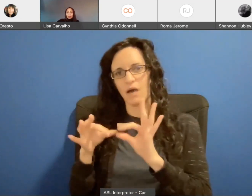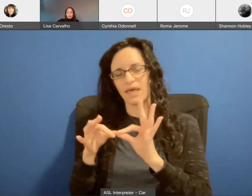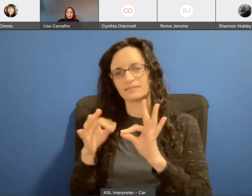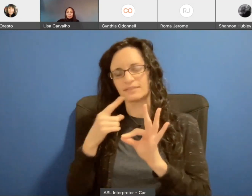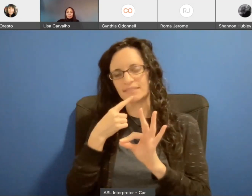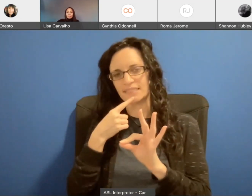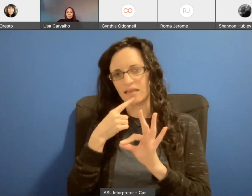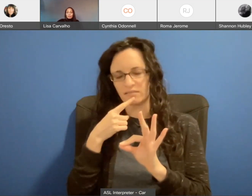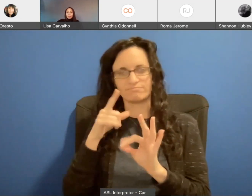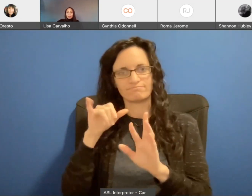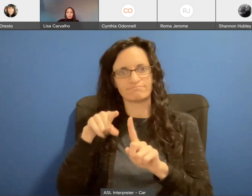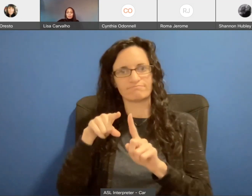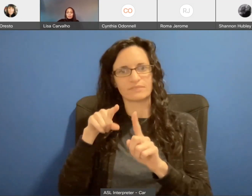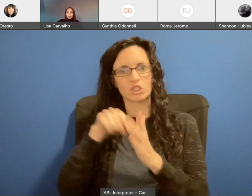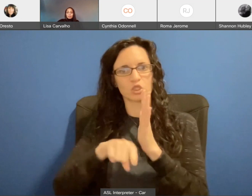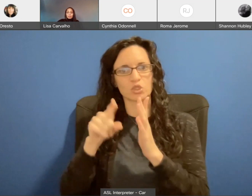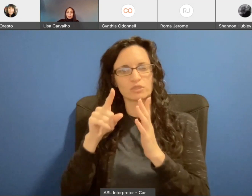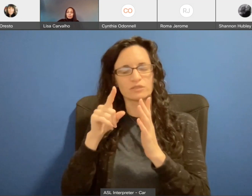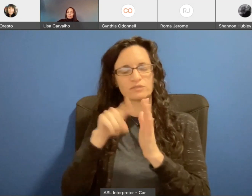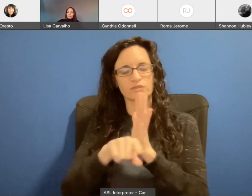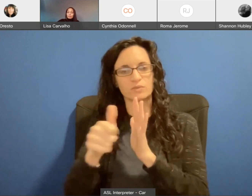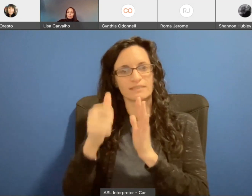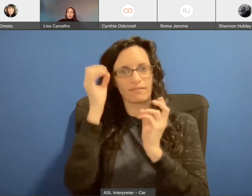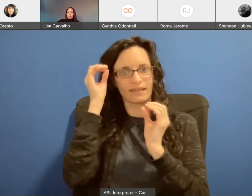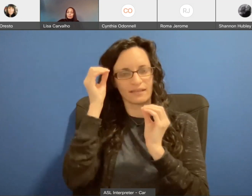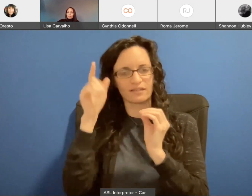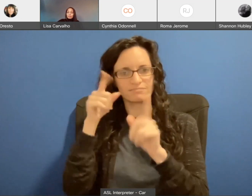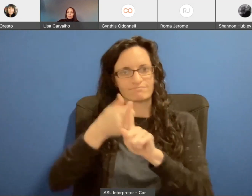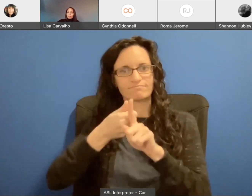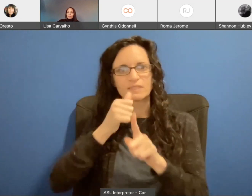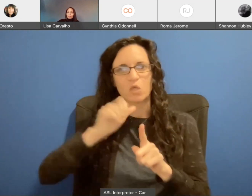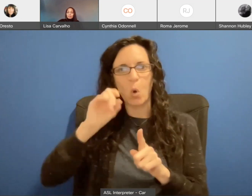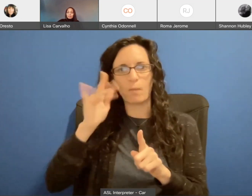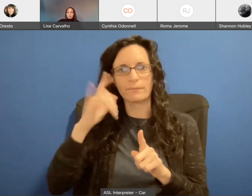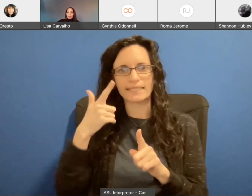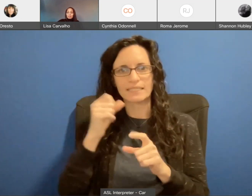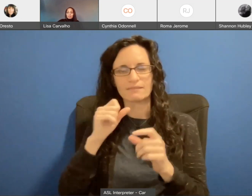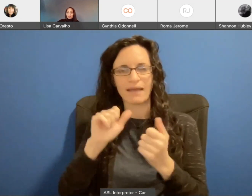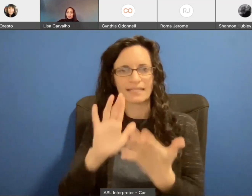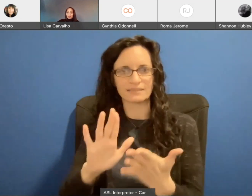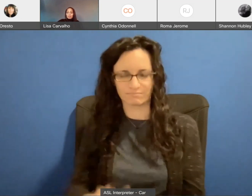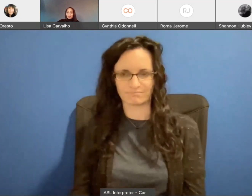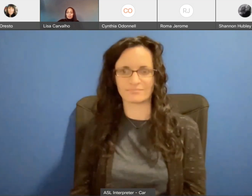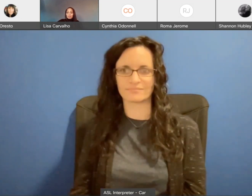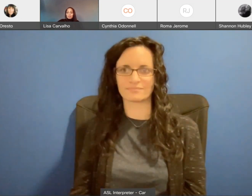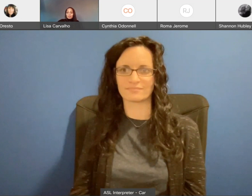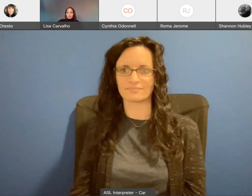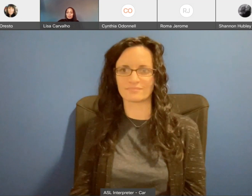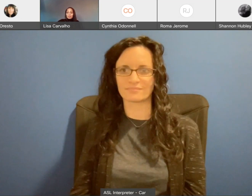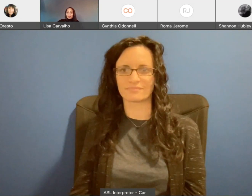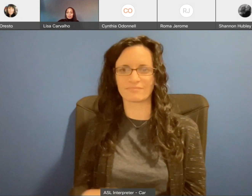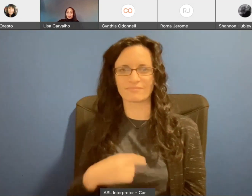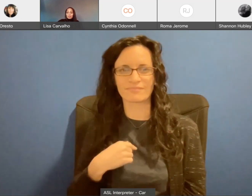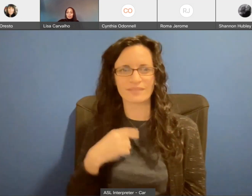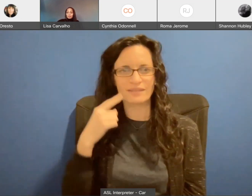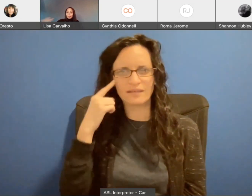Reese, come lay down. Oops. No. Okay. I think, Larry, Sarah, it